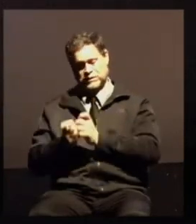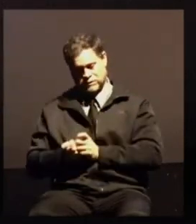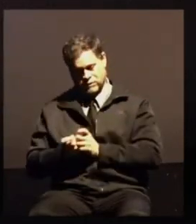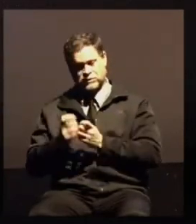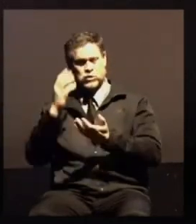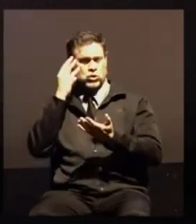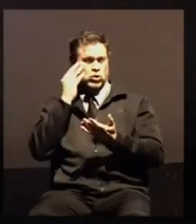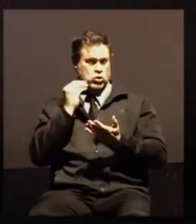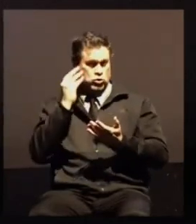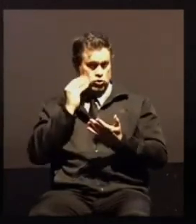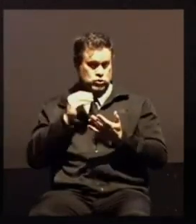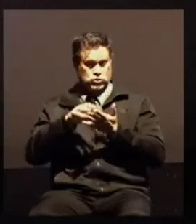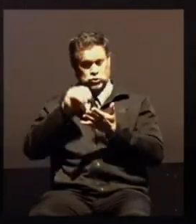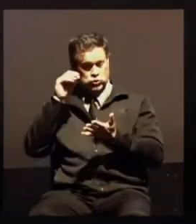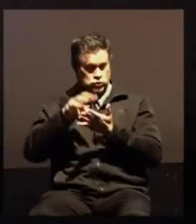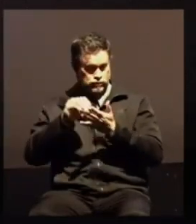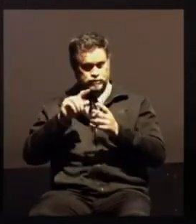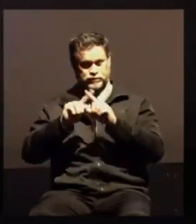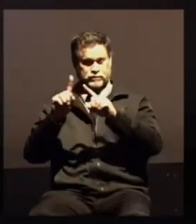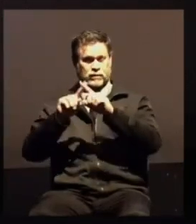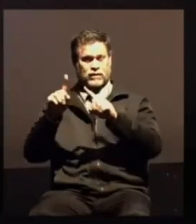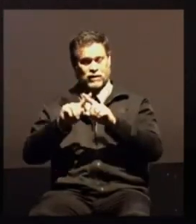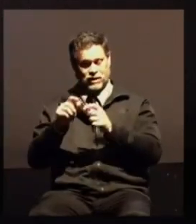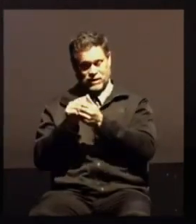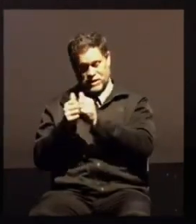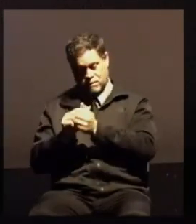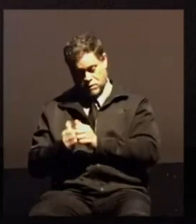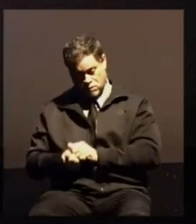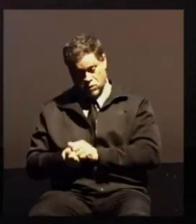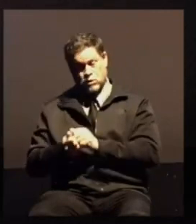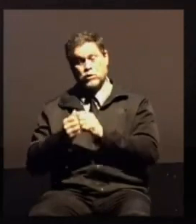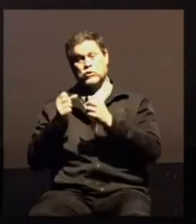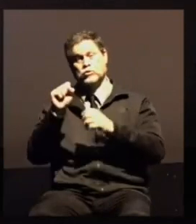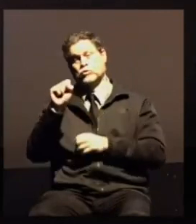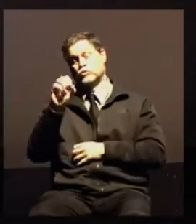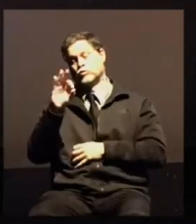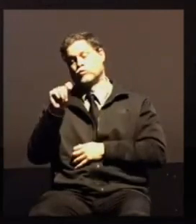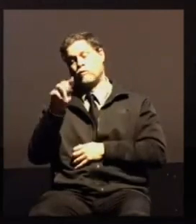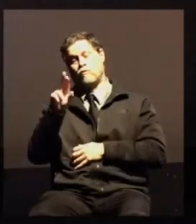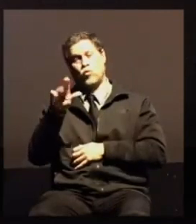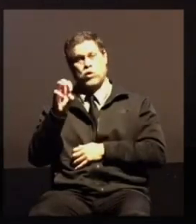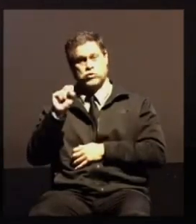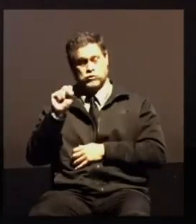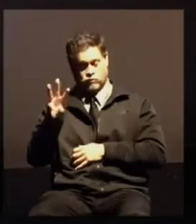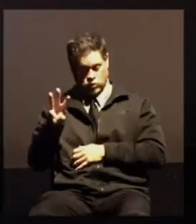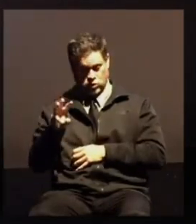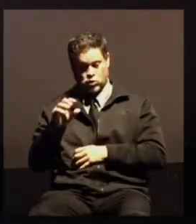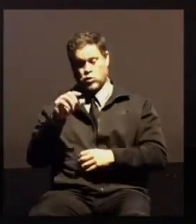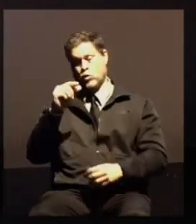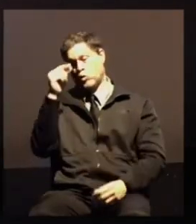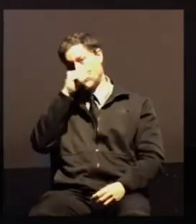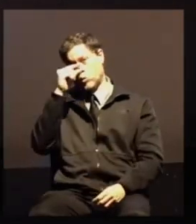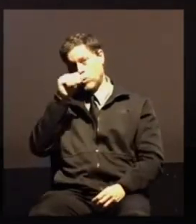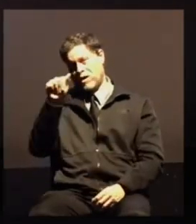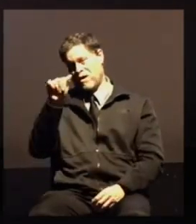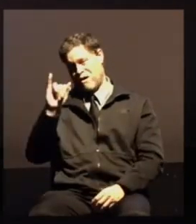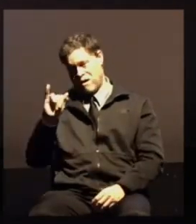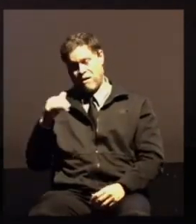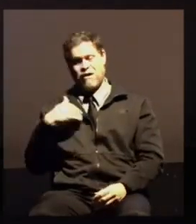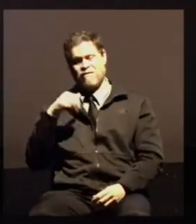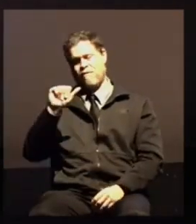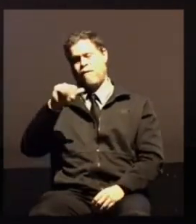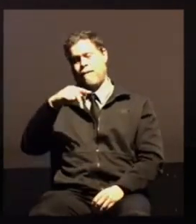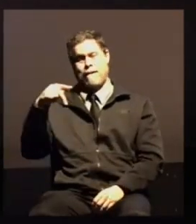learning experience. There are so many adaptable softwares out there right now. Google AI has an app